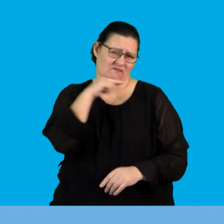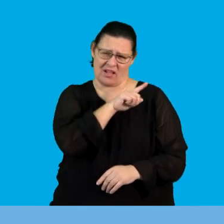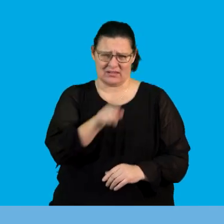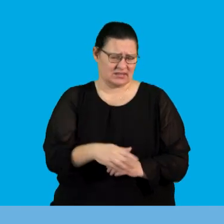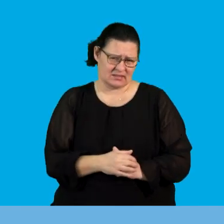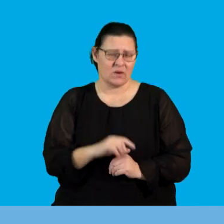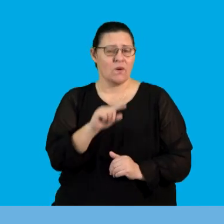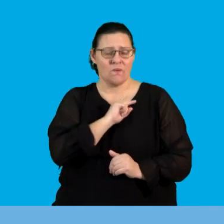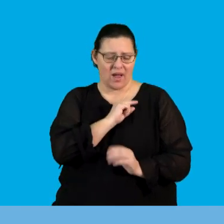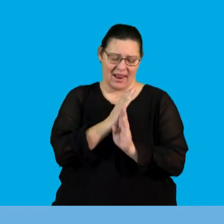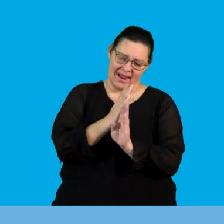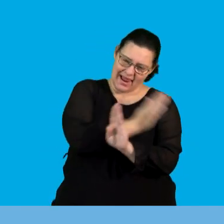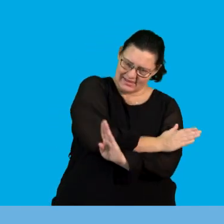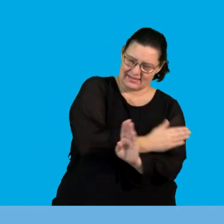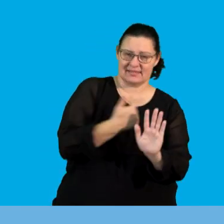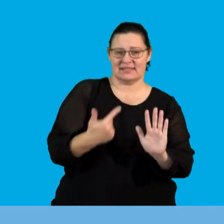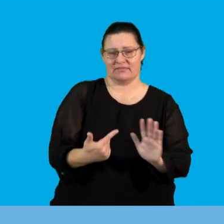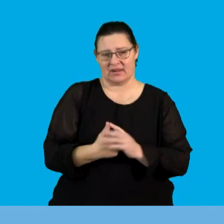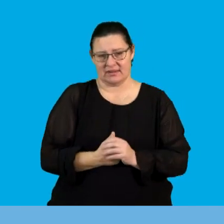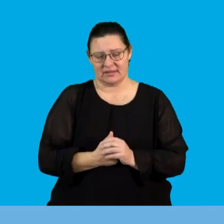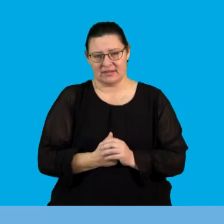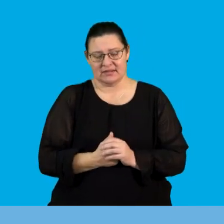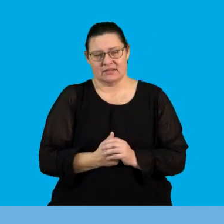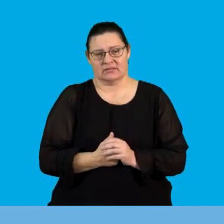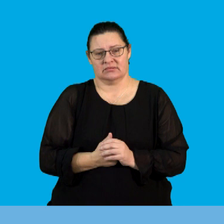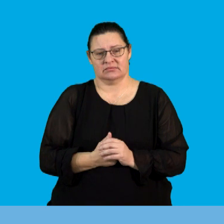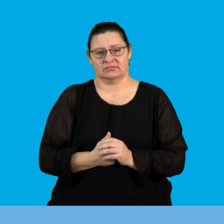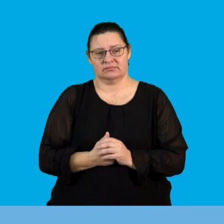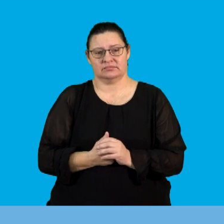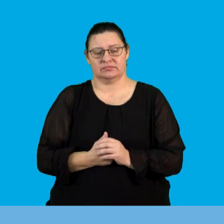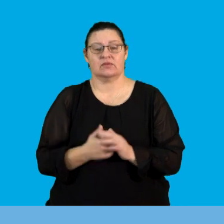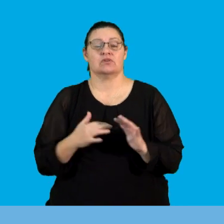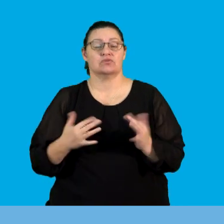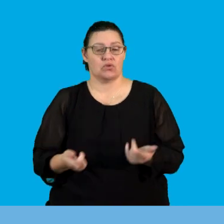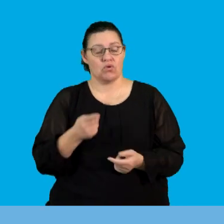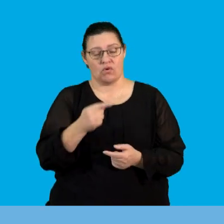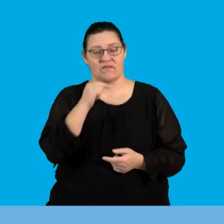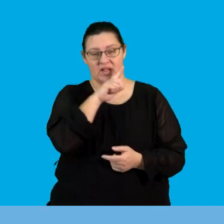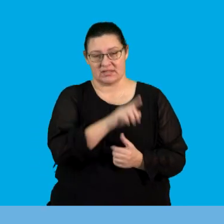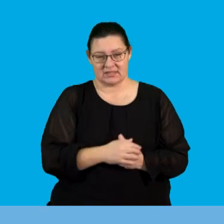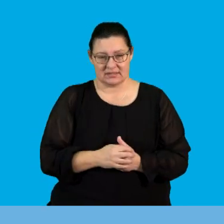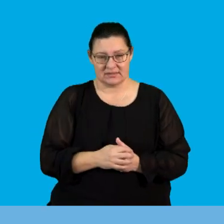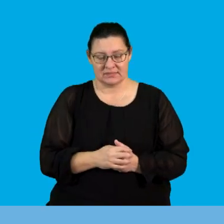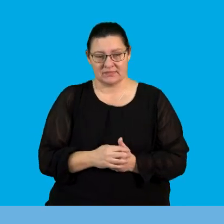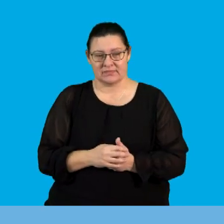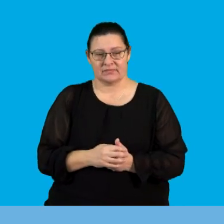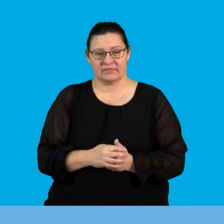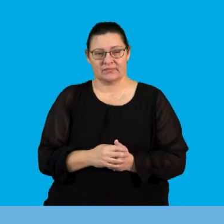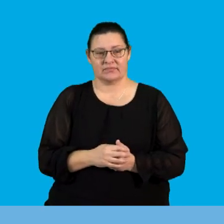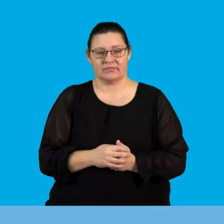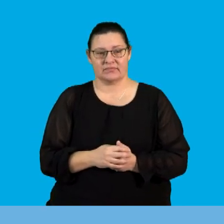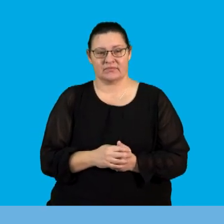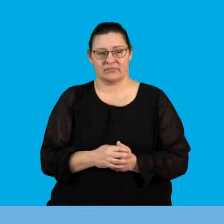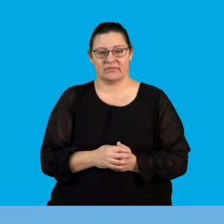7. That is false, because acids have a pH that is less than 7 as per the pH scale. So this statement is